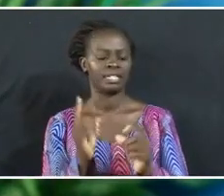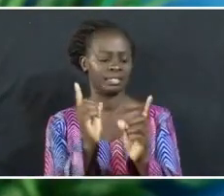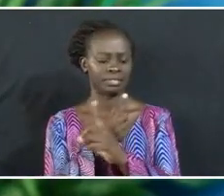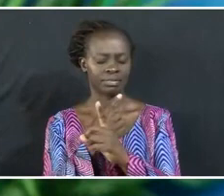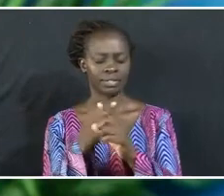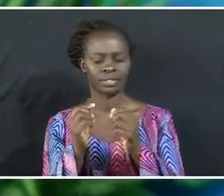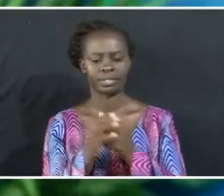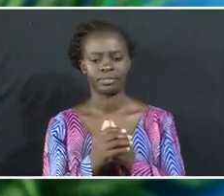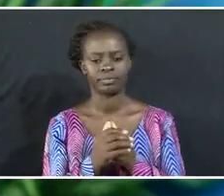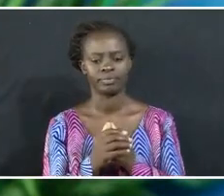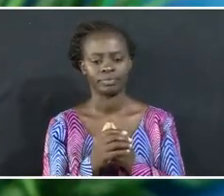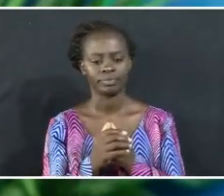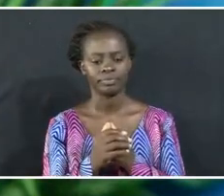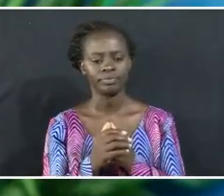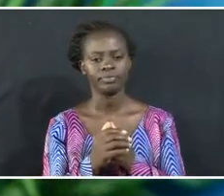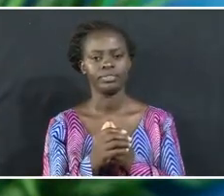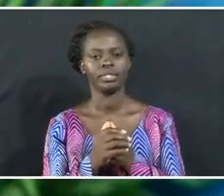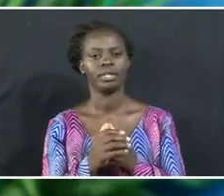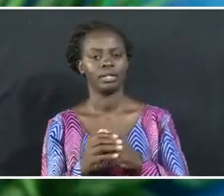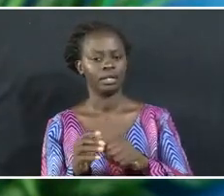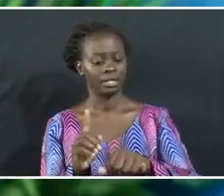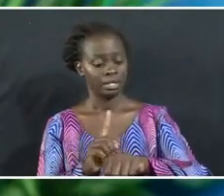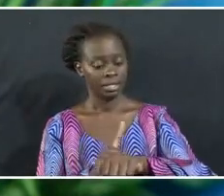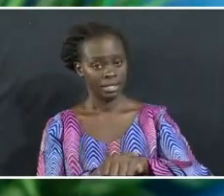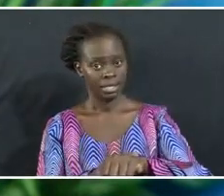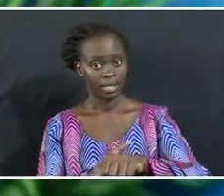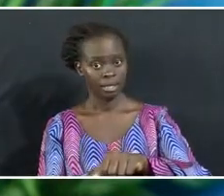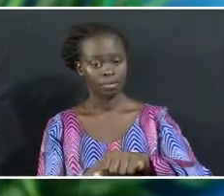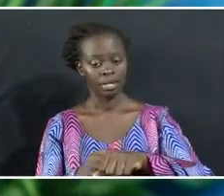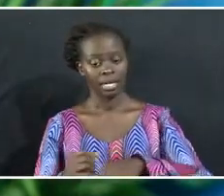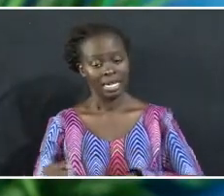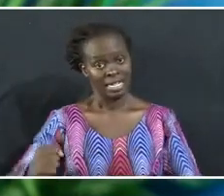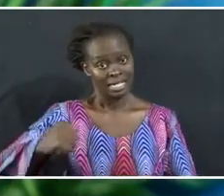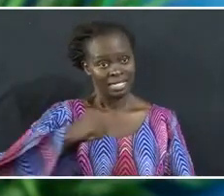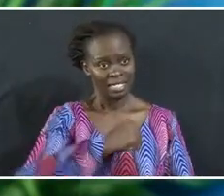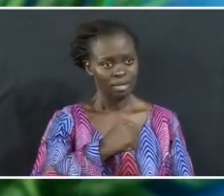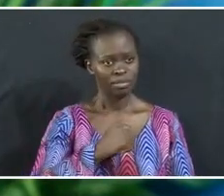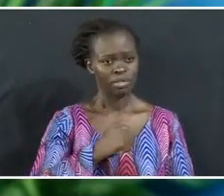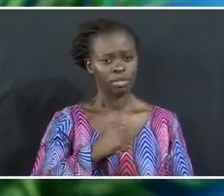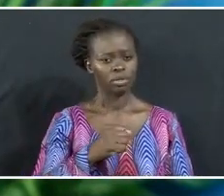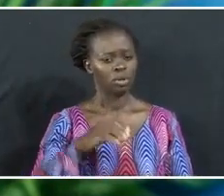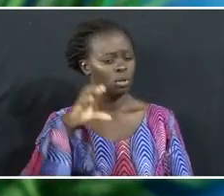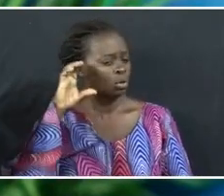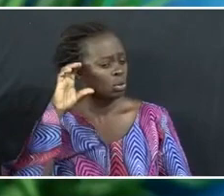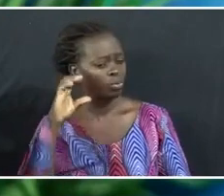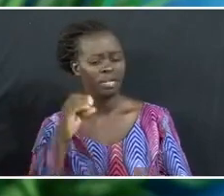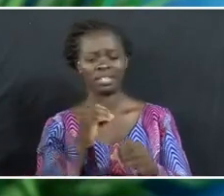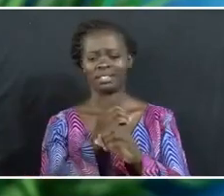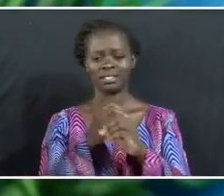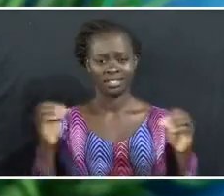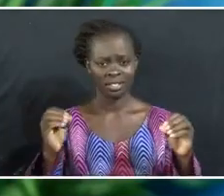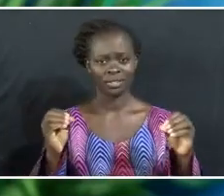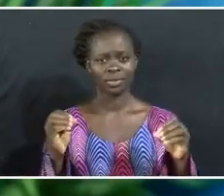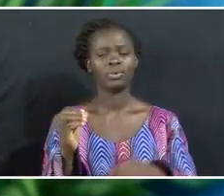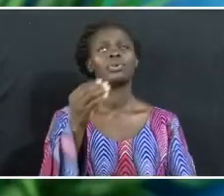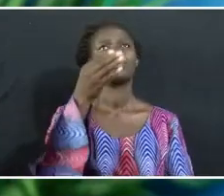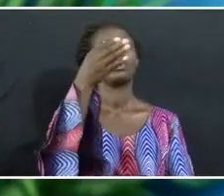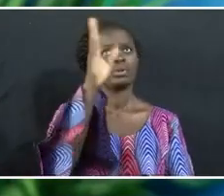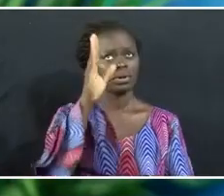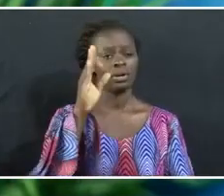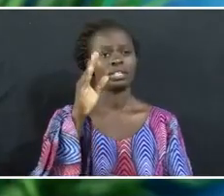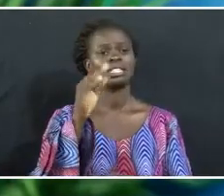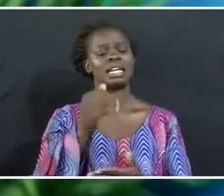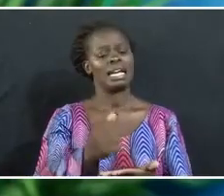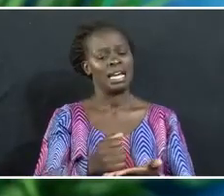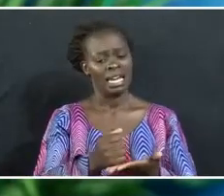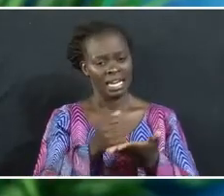God's. Even though Samson went on to disobey God and do what he wanted, God still